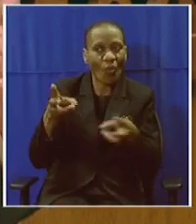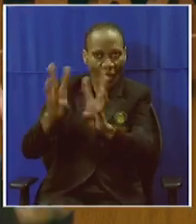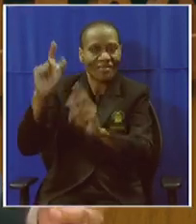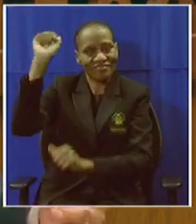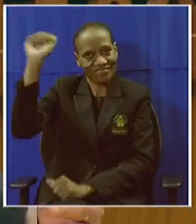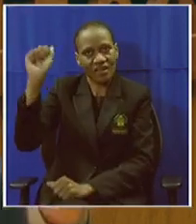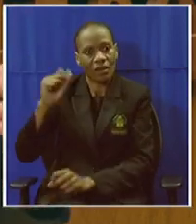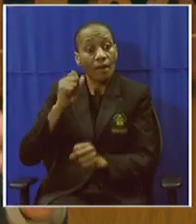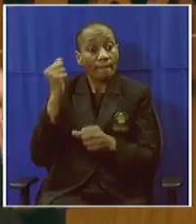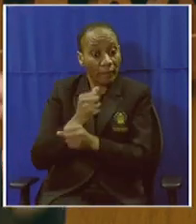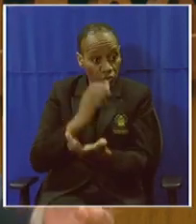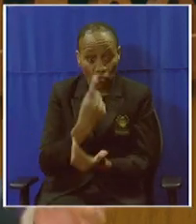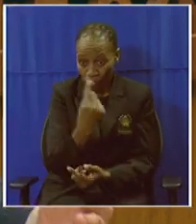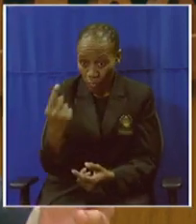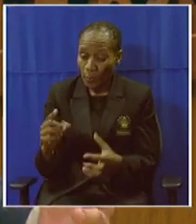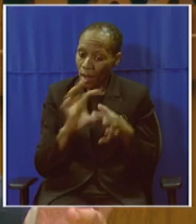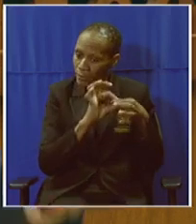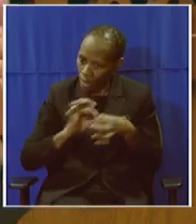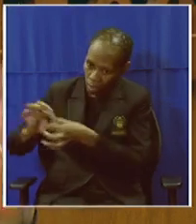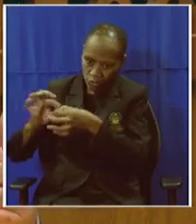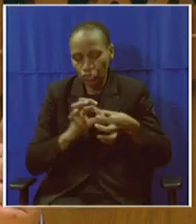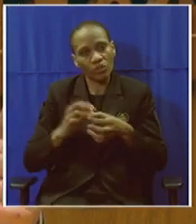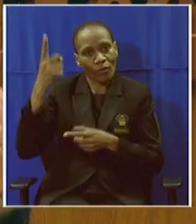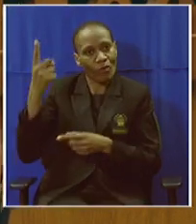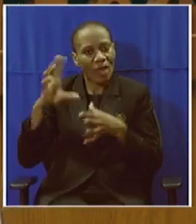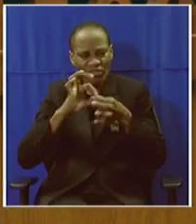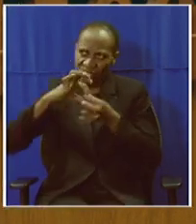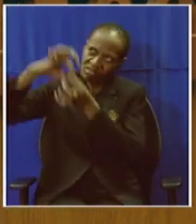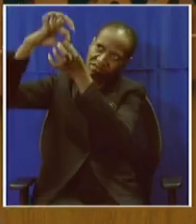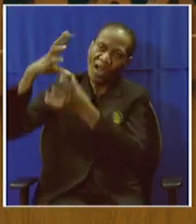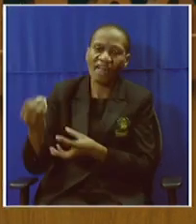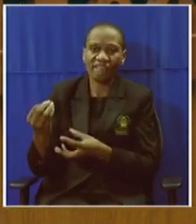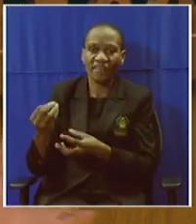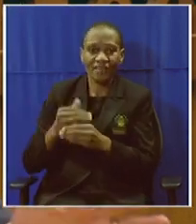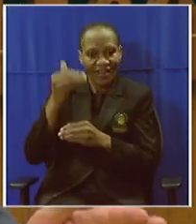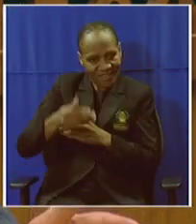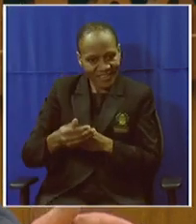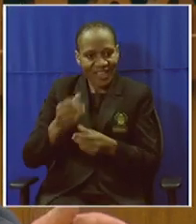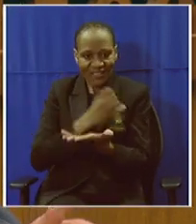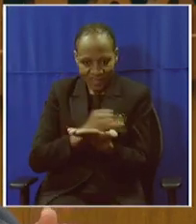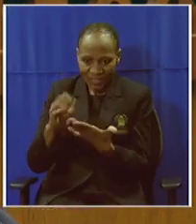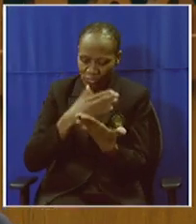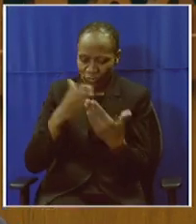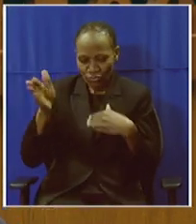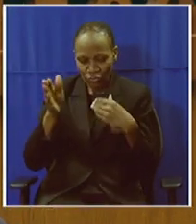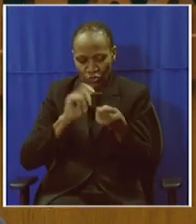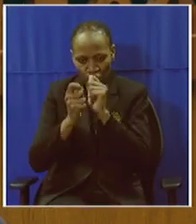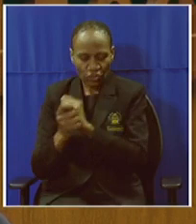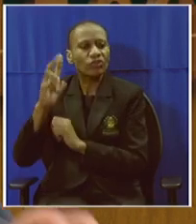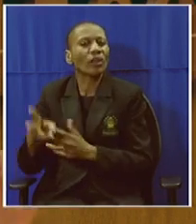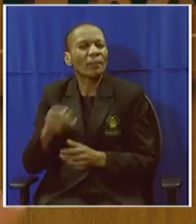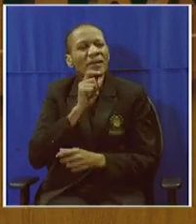right relationship with the Lord Jesus Christ and have repented of our sins. Life is short and death is a